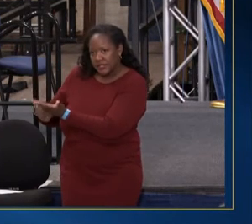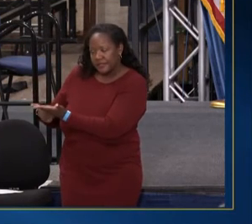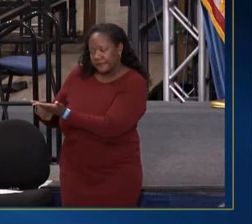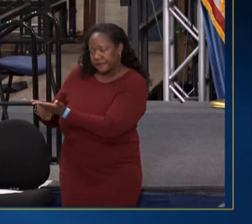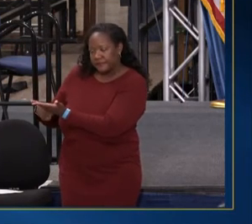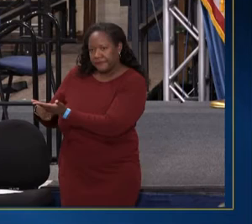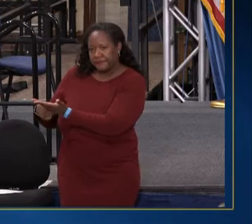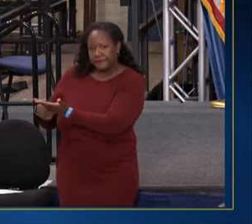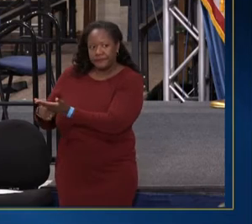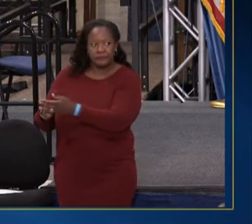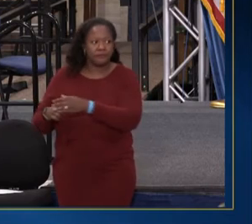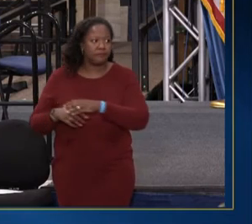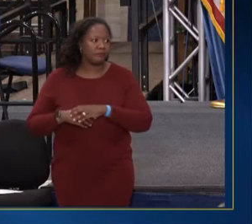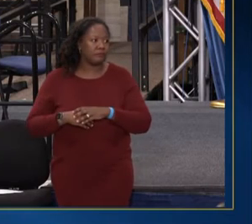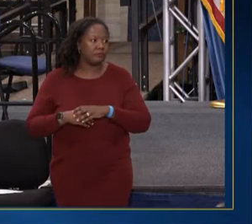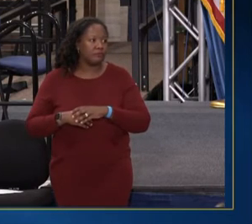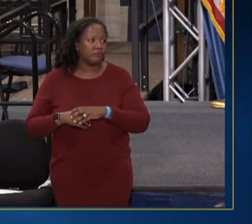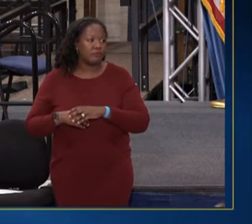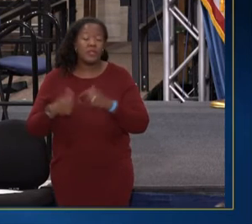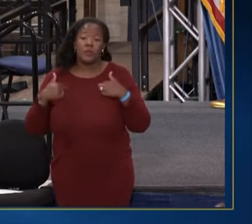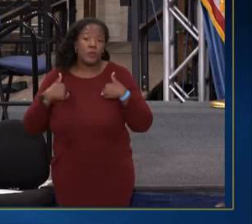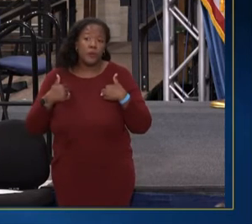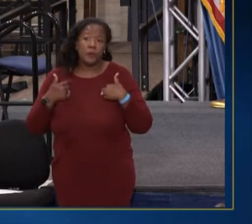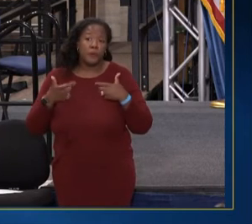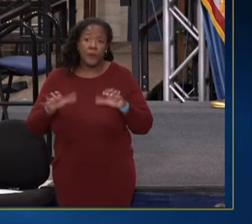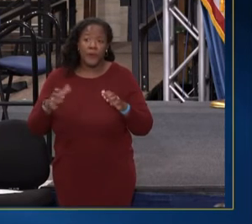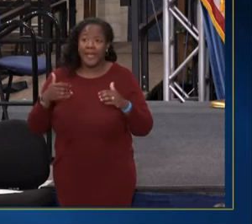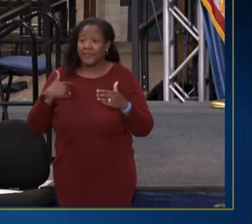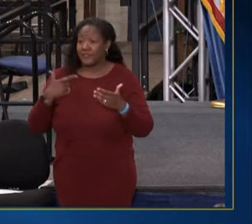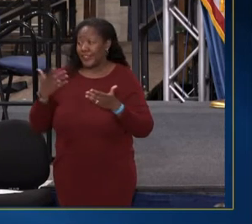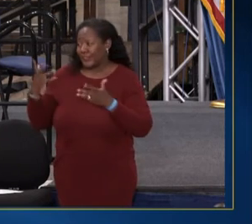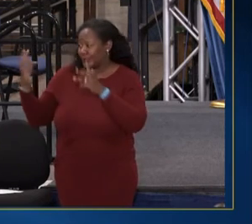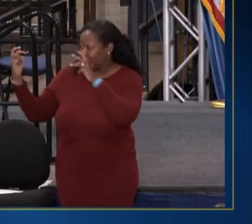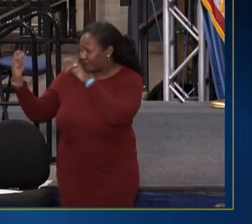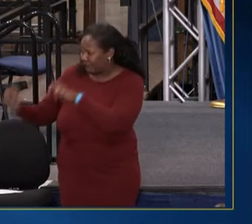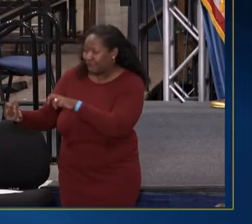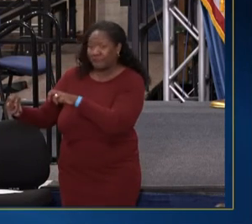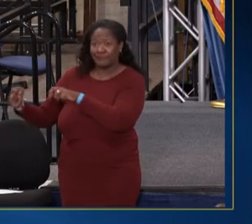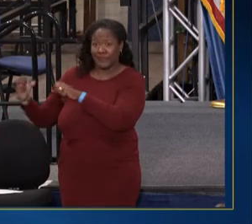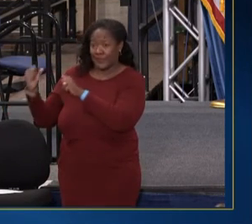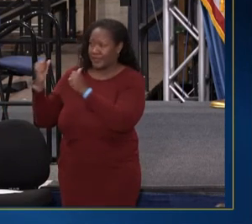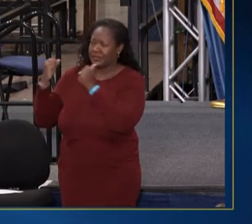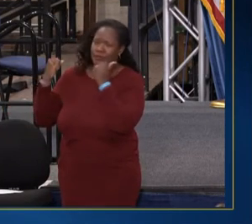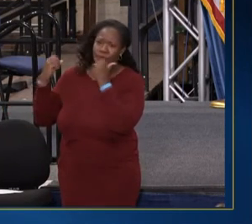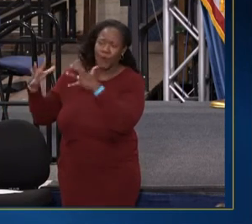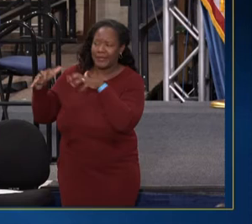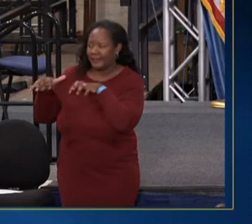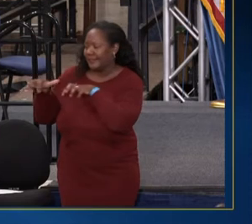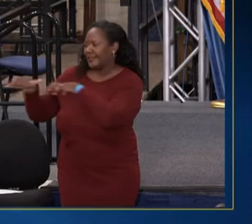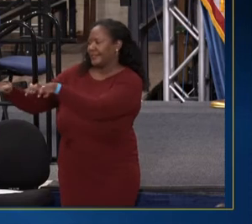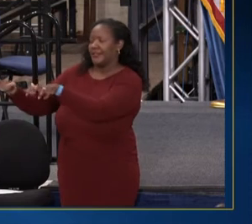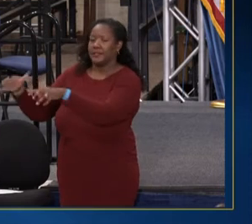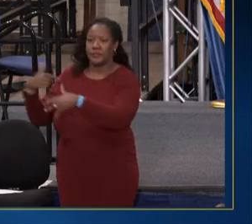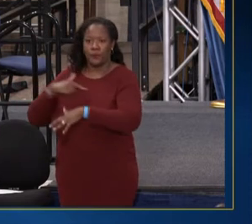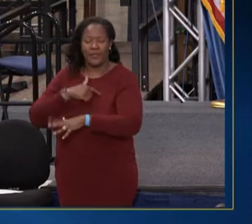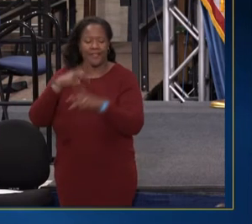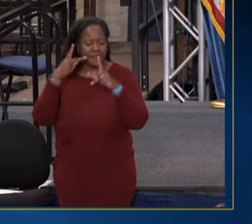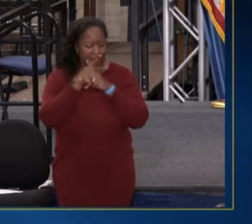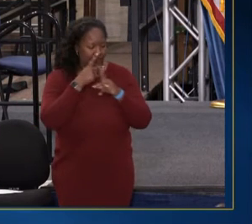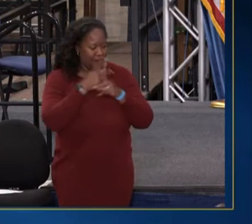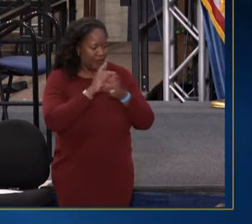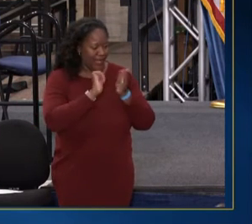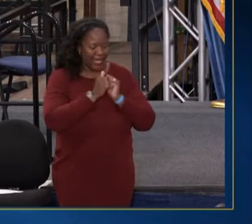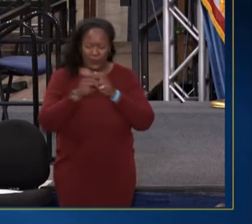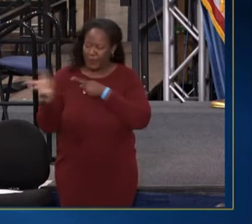And because we won't have a chance to sit down with the vast humanity that's in this country and beyond, we have to figure out another way.